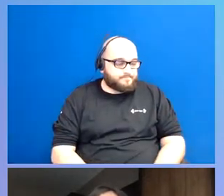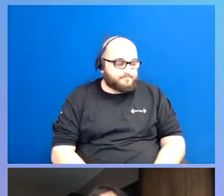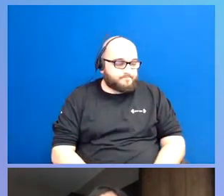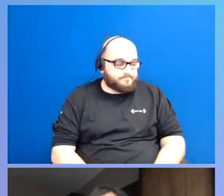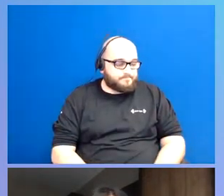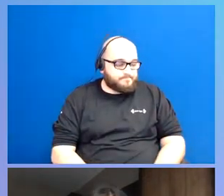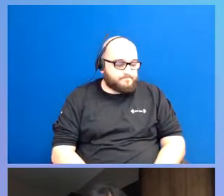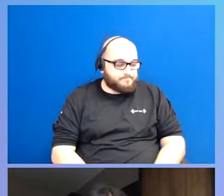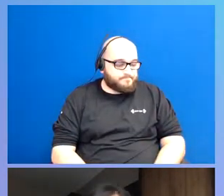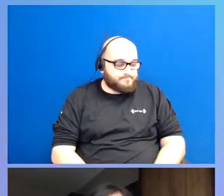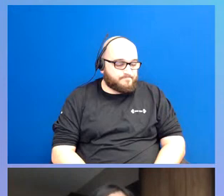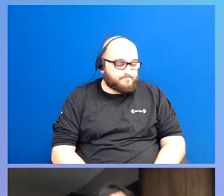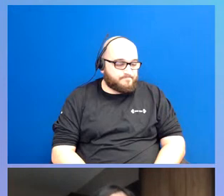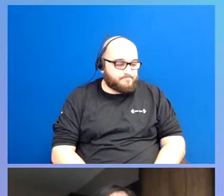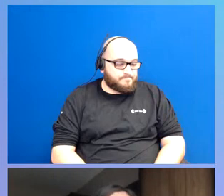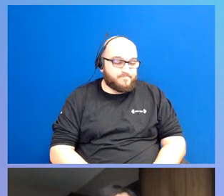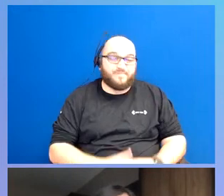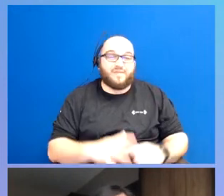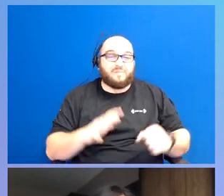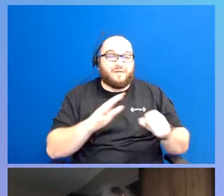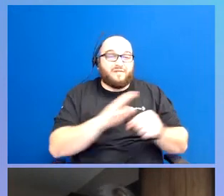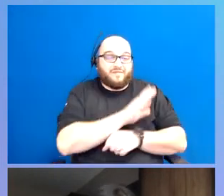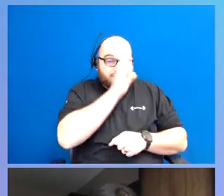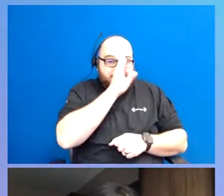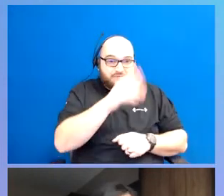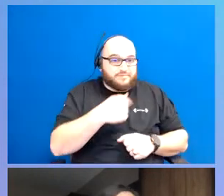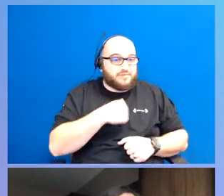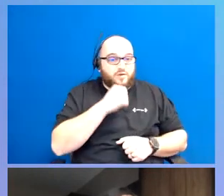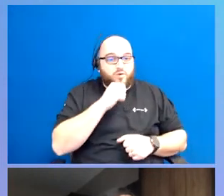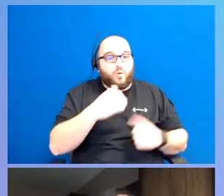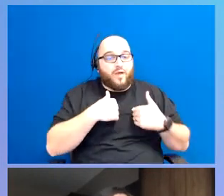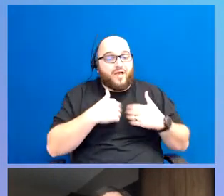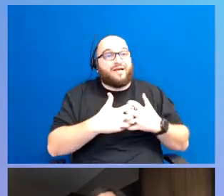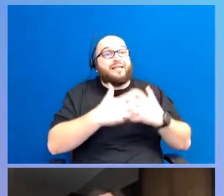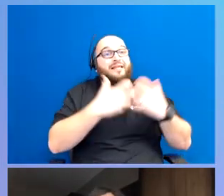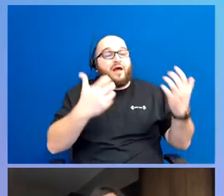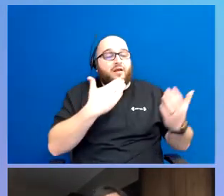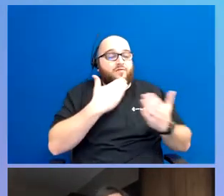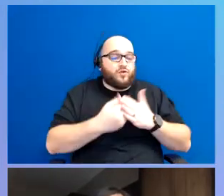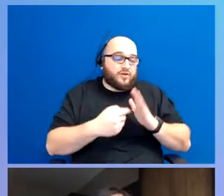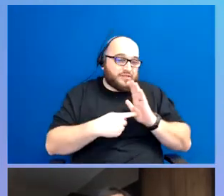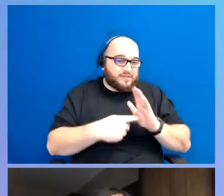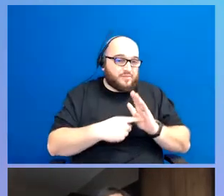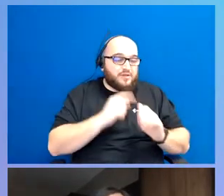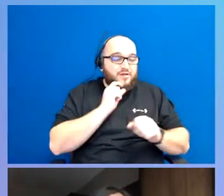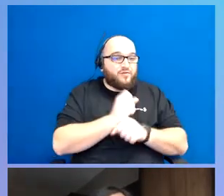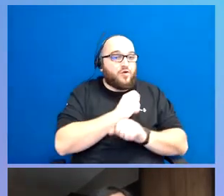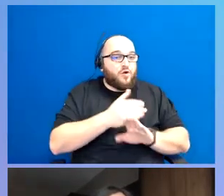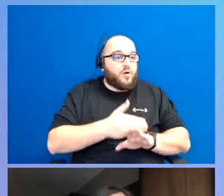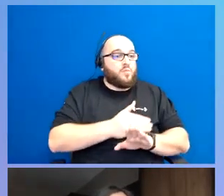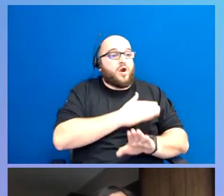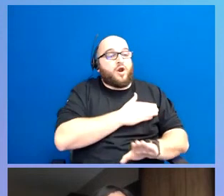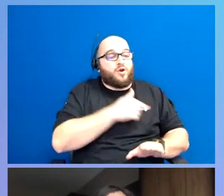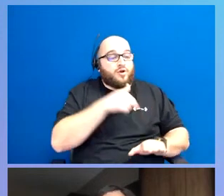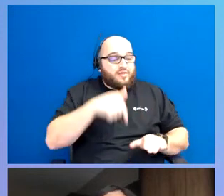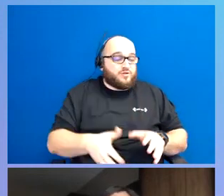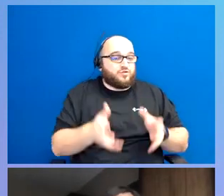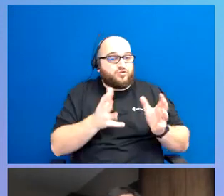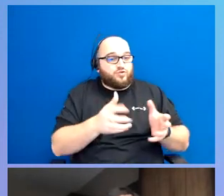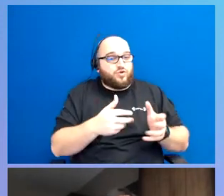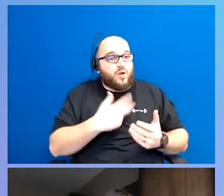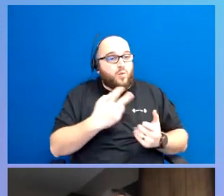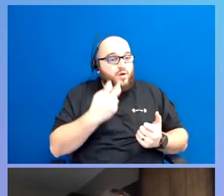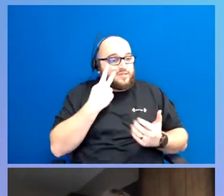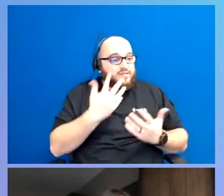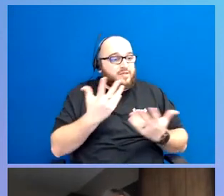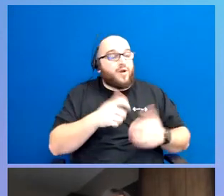To be completely transparent with you, I don't have a lot of great examples. Even prior to this talk, I was trying to look at what others have. It's not